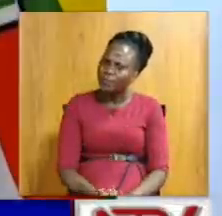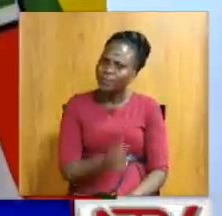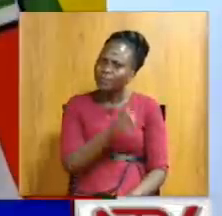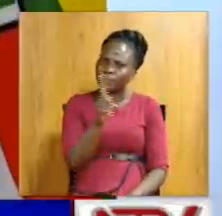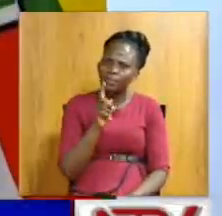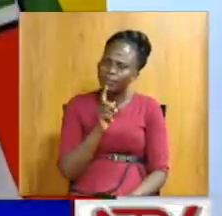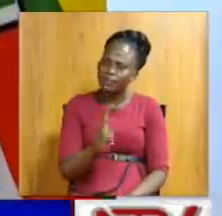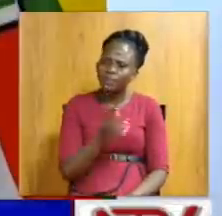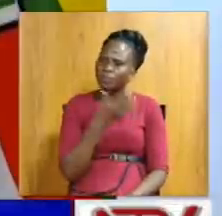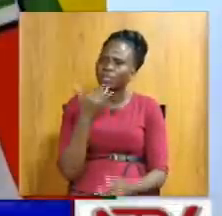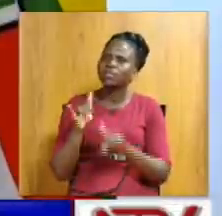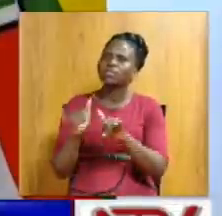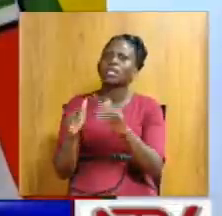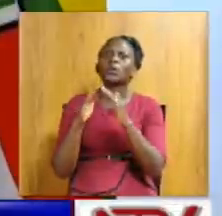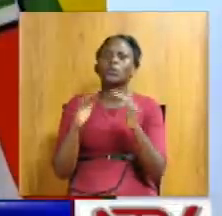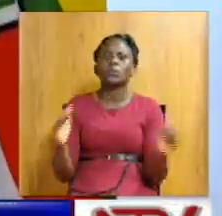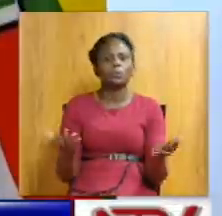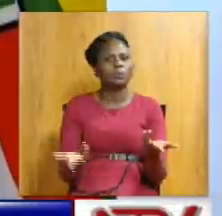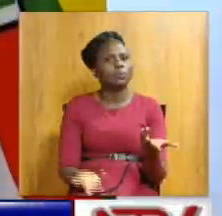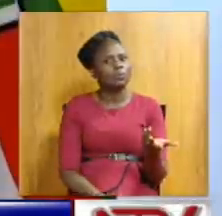Why not stay at home?